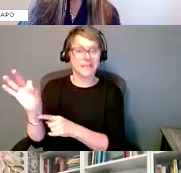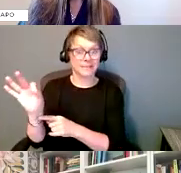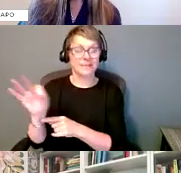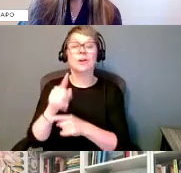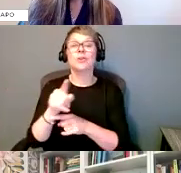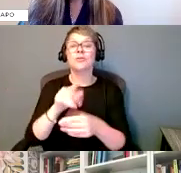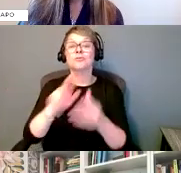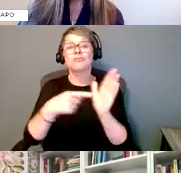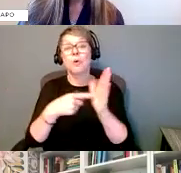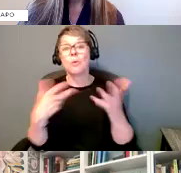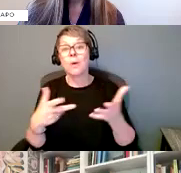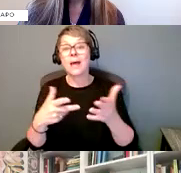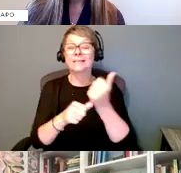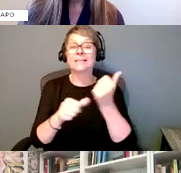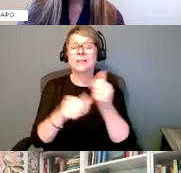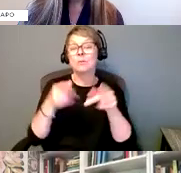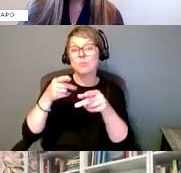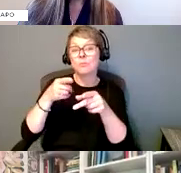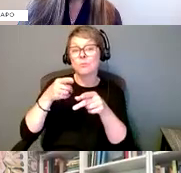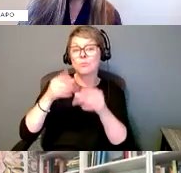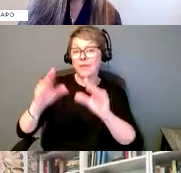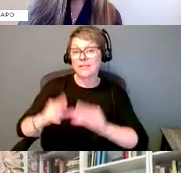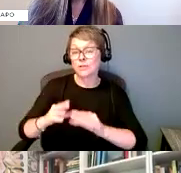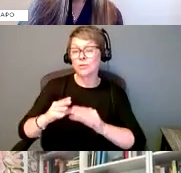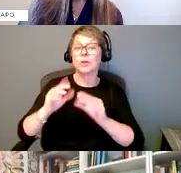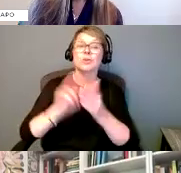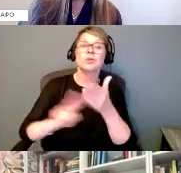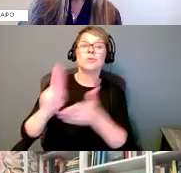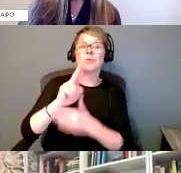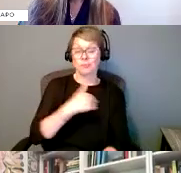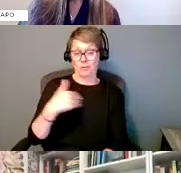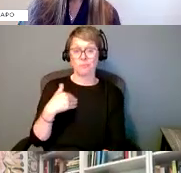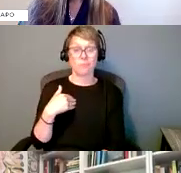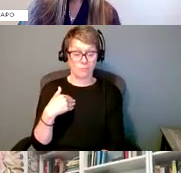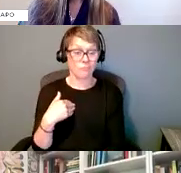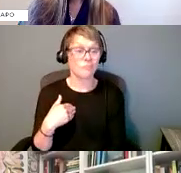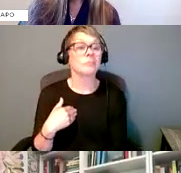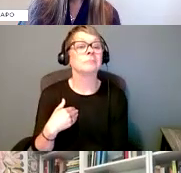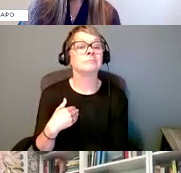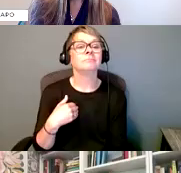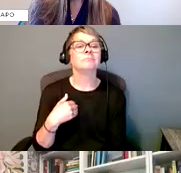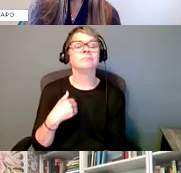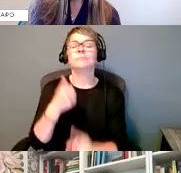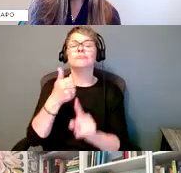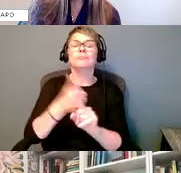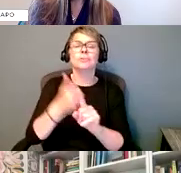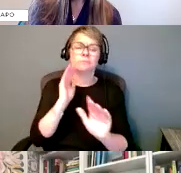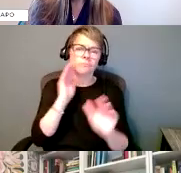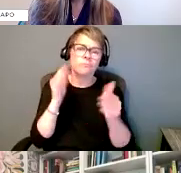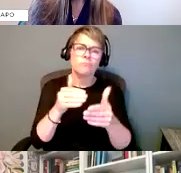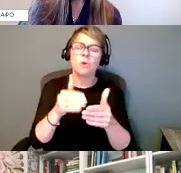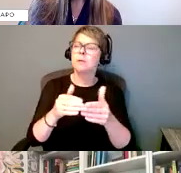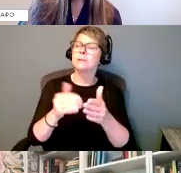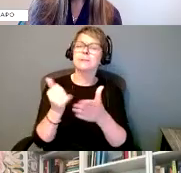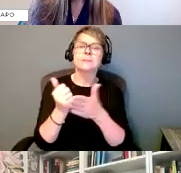an assistant professor at the University of Toronto underscores her commitment for shaping the future of